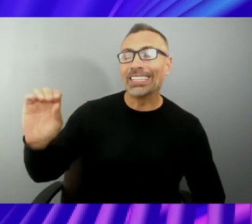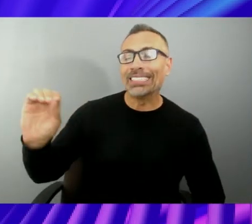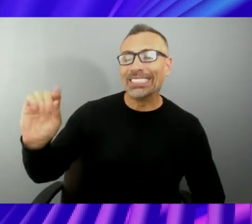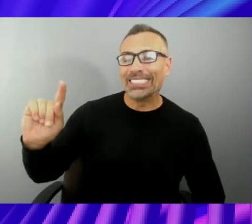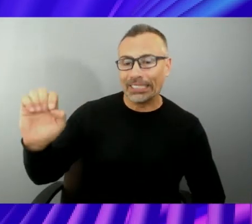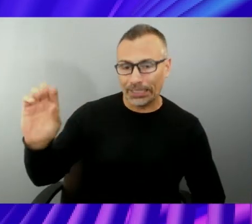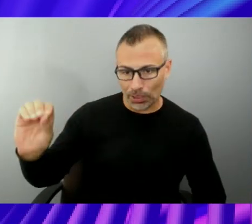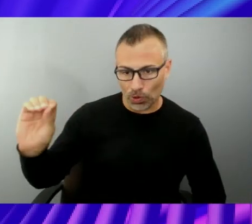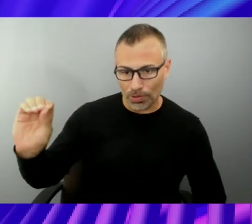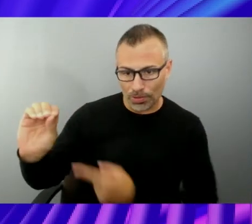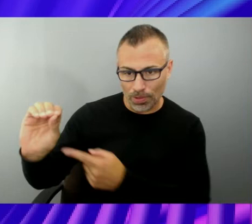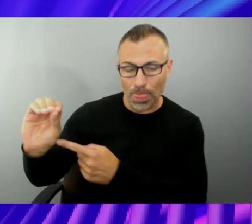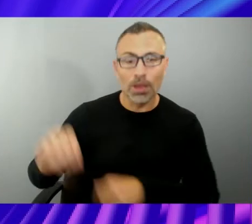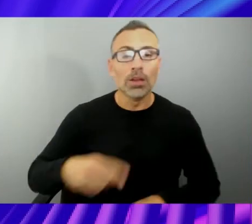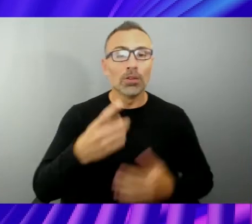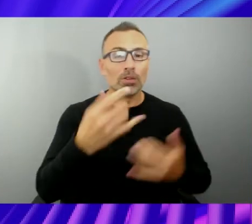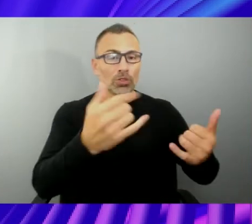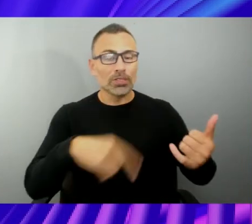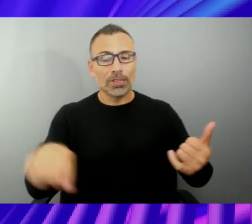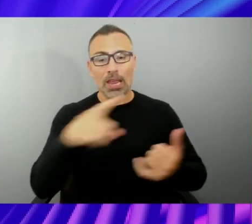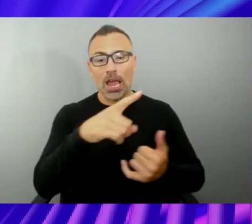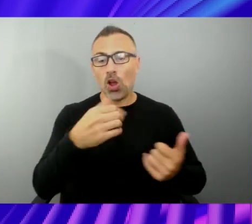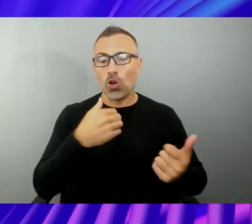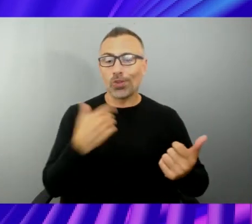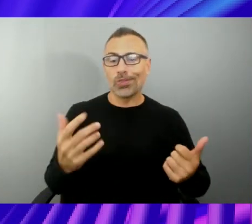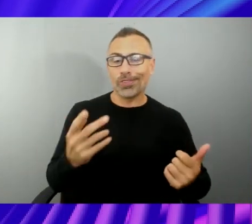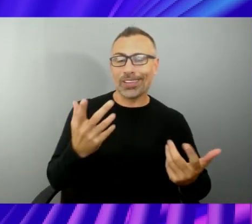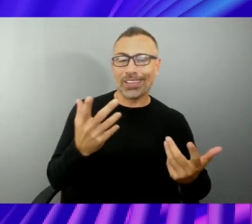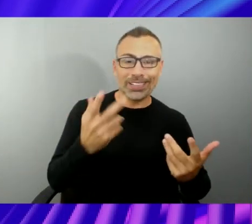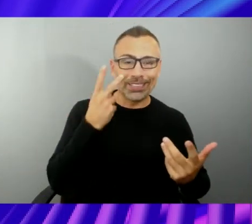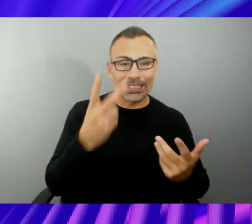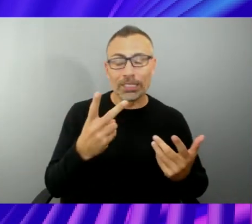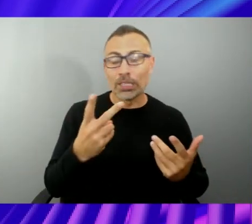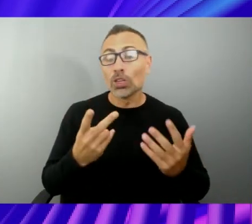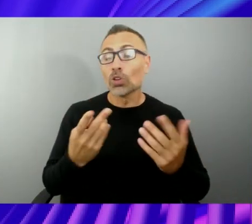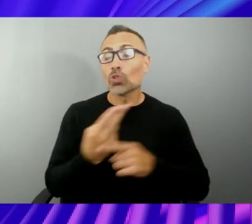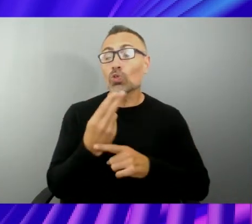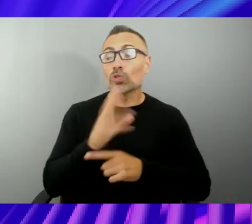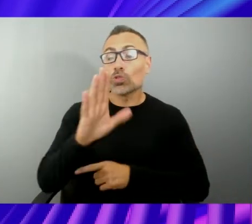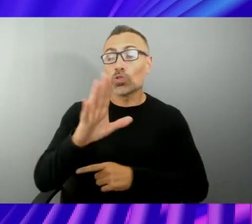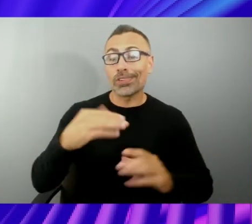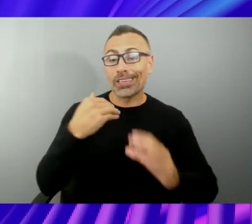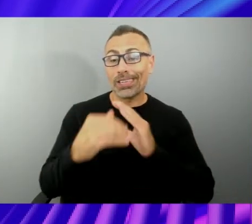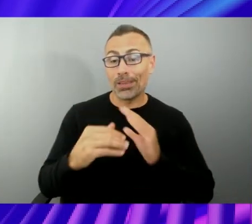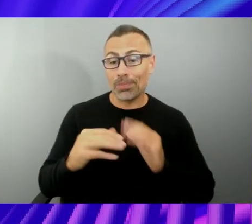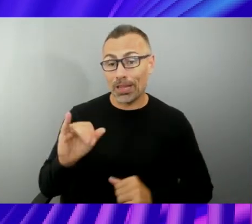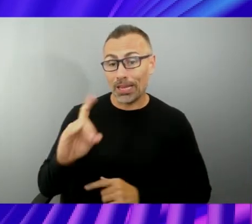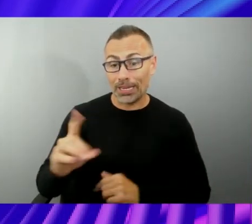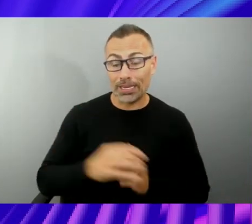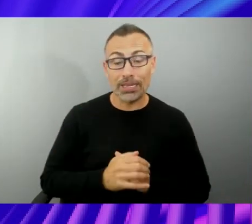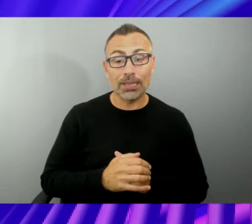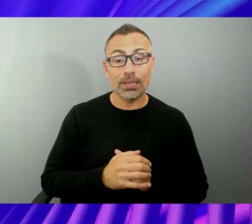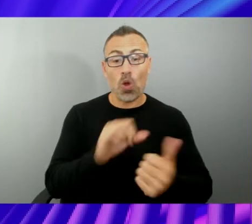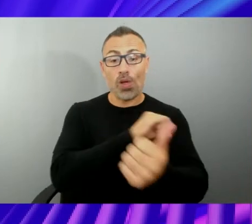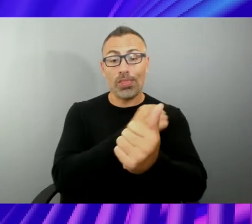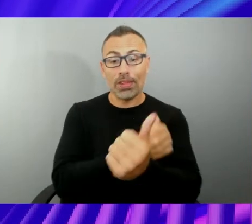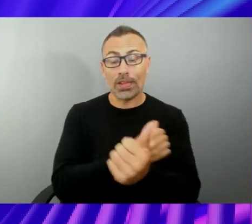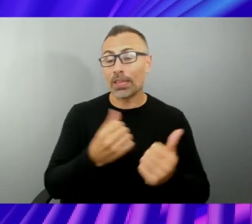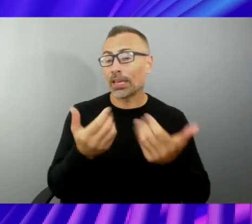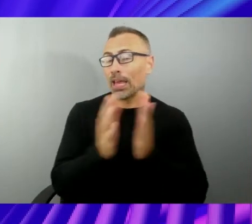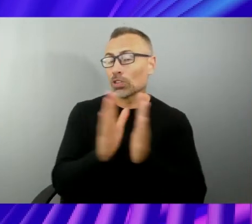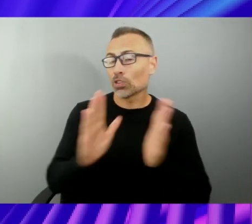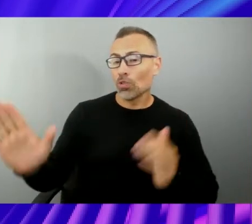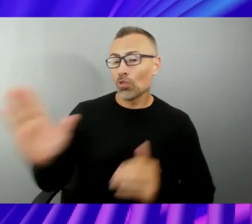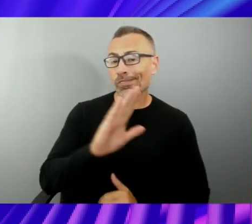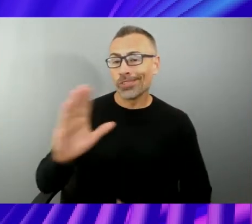it authenticates through email ID. And then once you authenticate against your R0 credential, you'll be taken back to